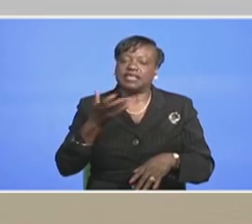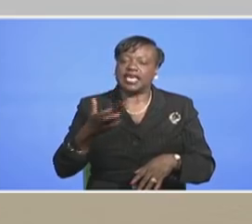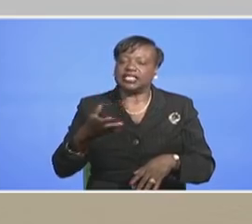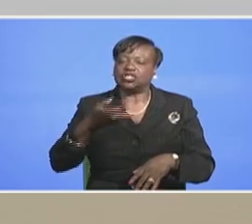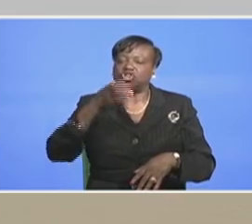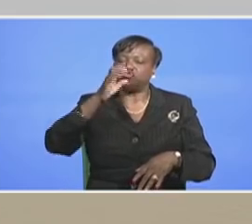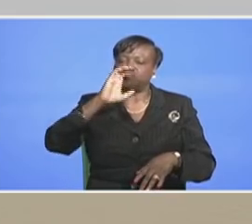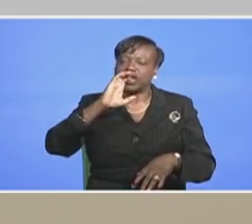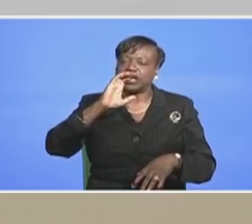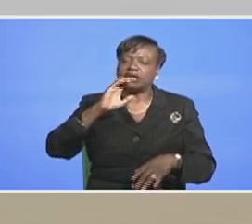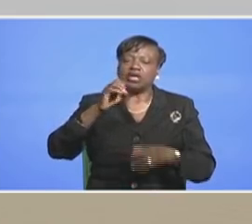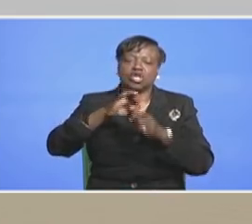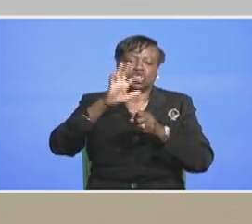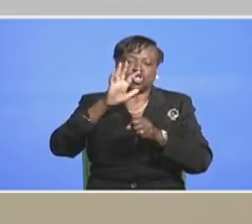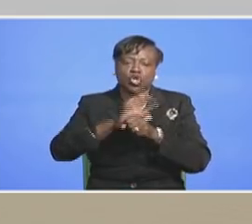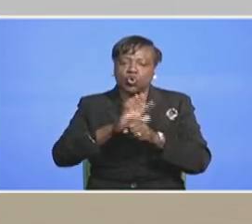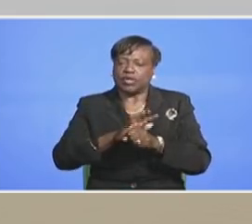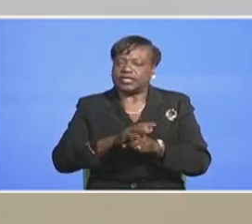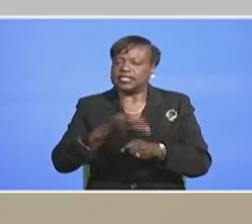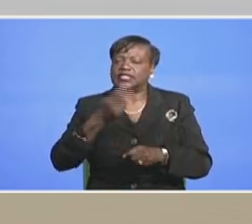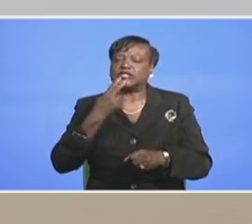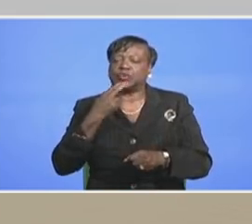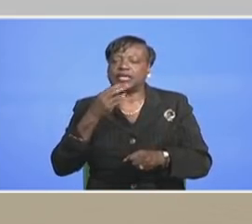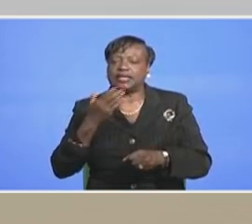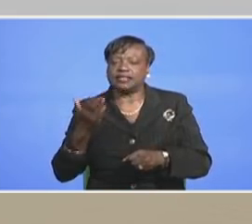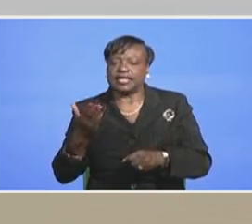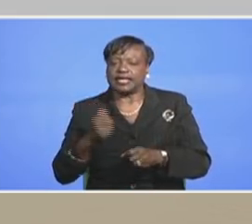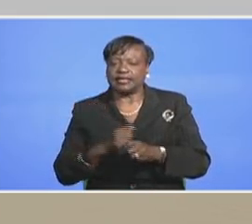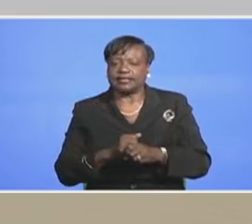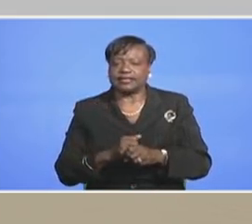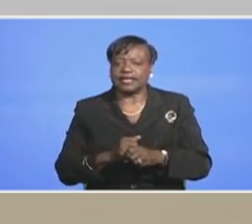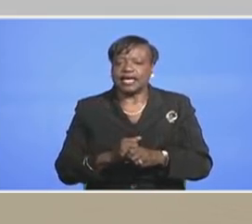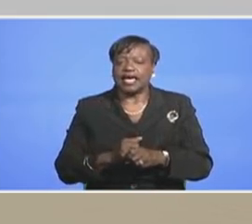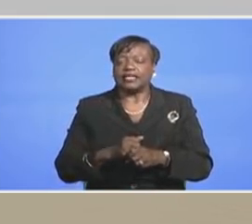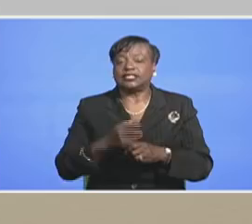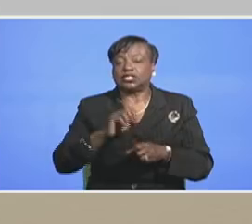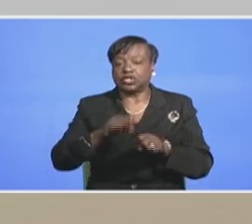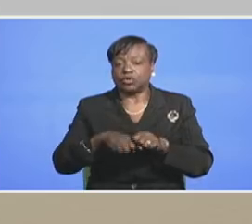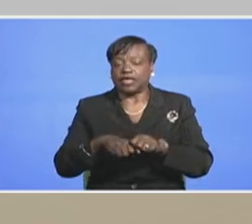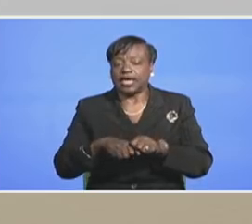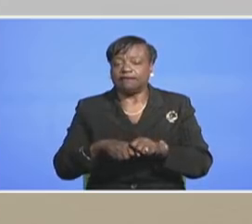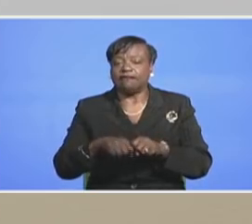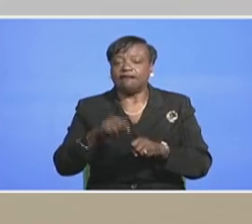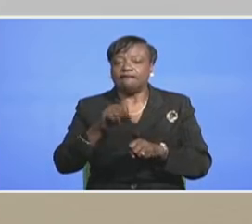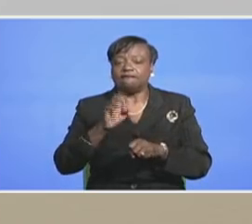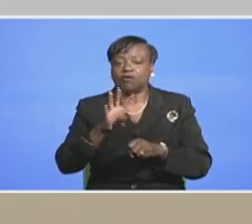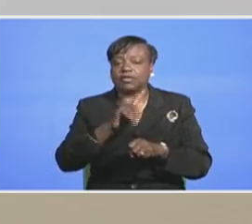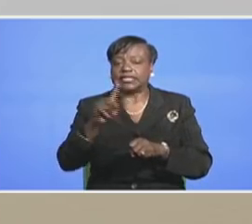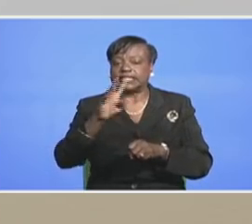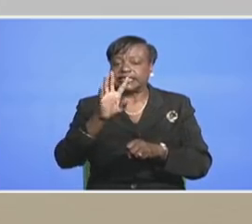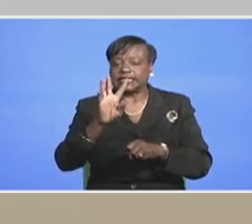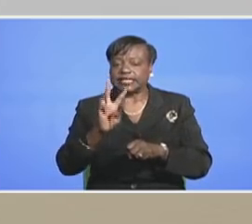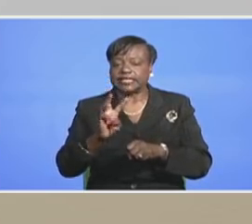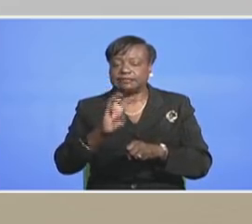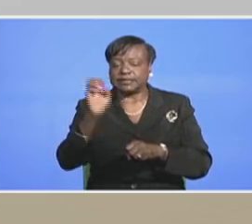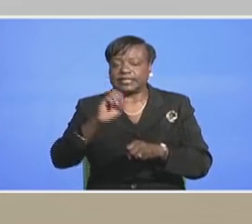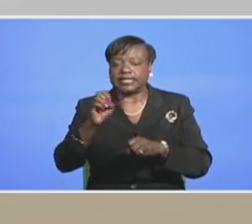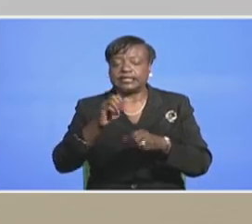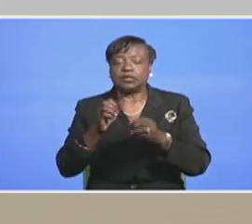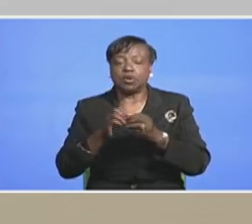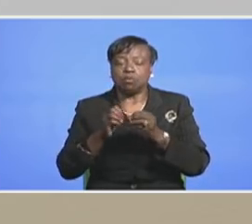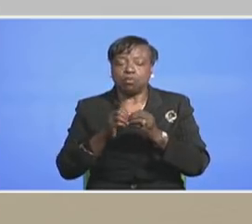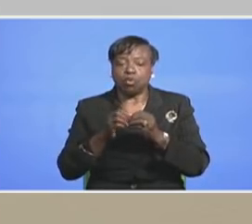4 to 6 times more than in our children who were normal weight as well. They were very